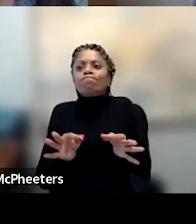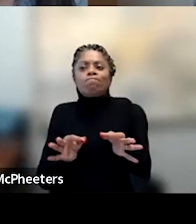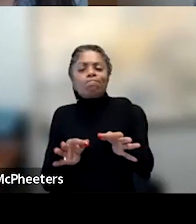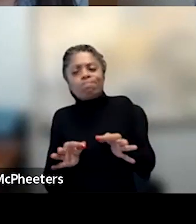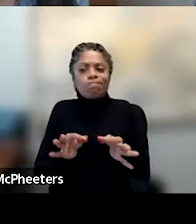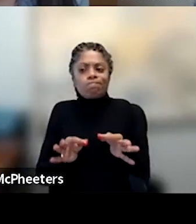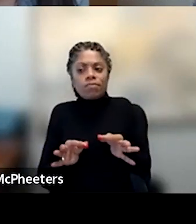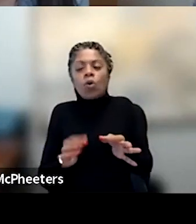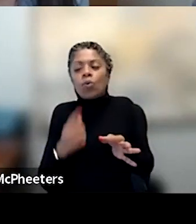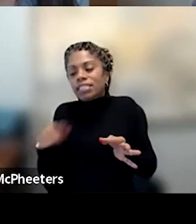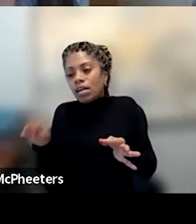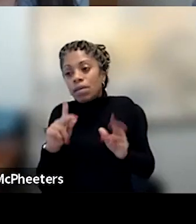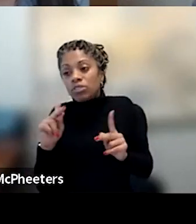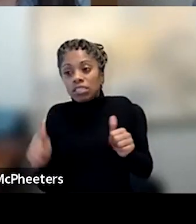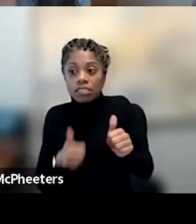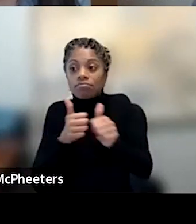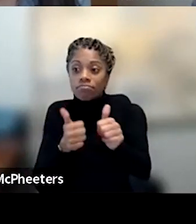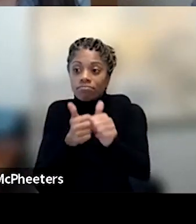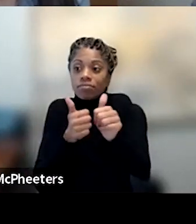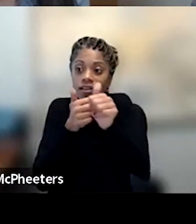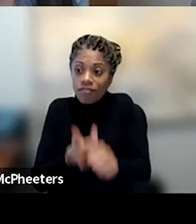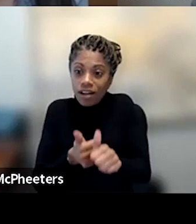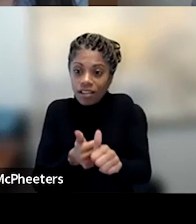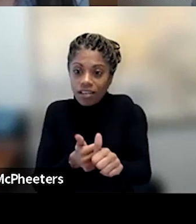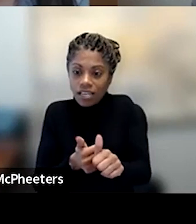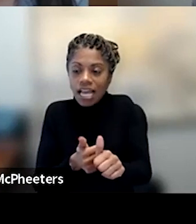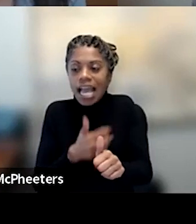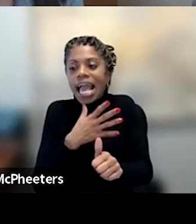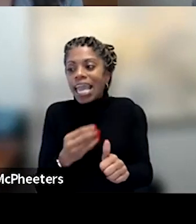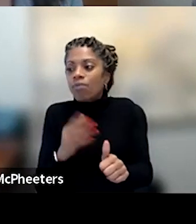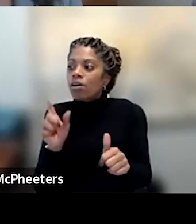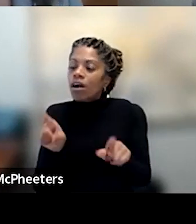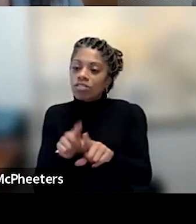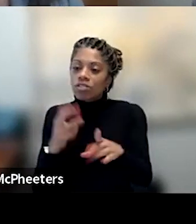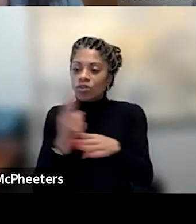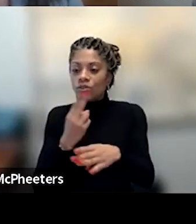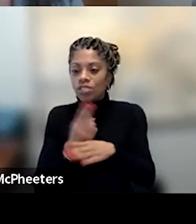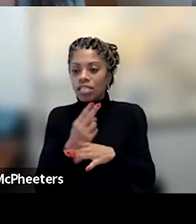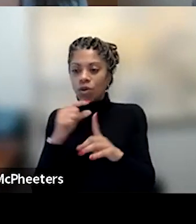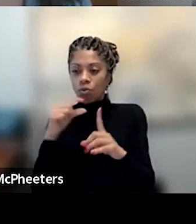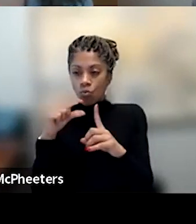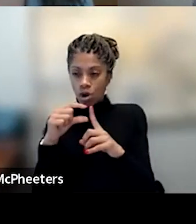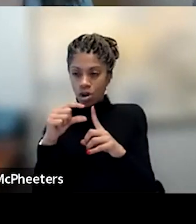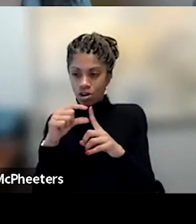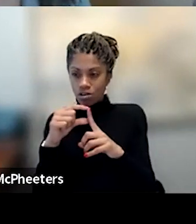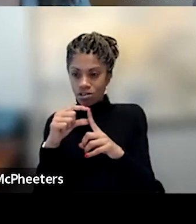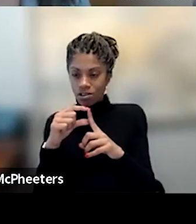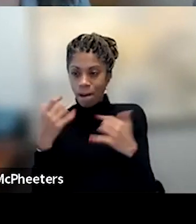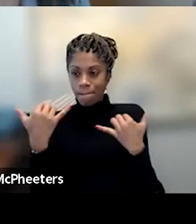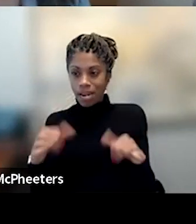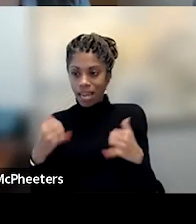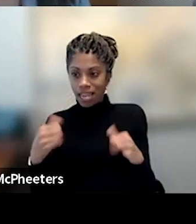And we're dropping little word plays and quizzes into our